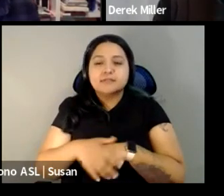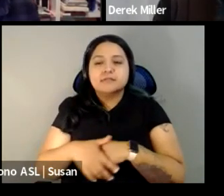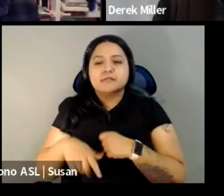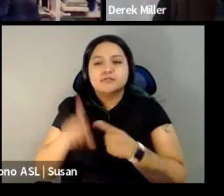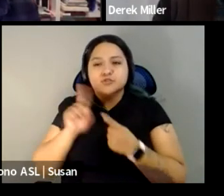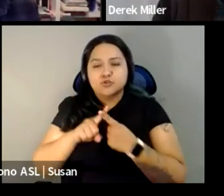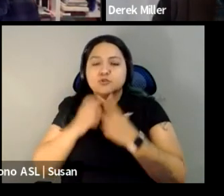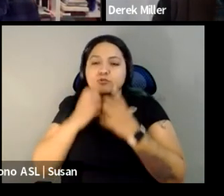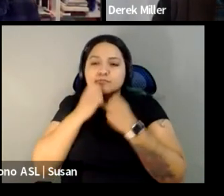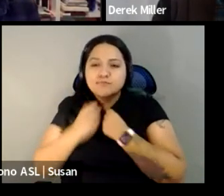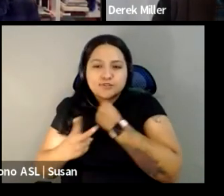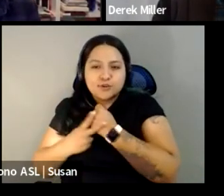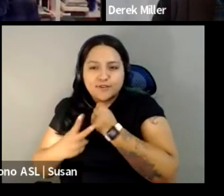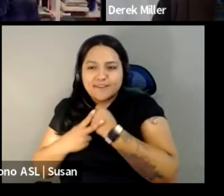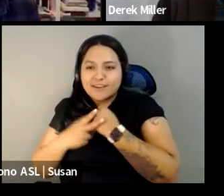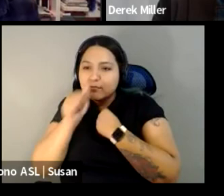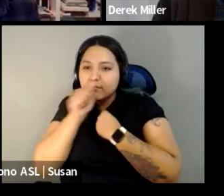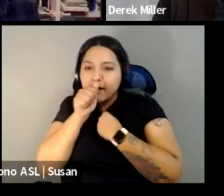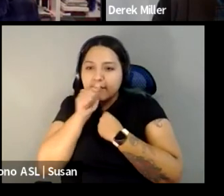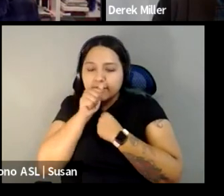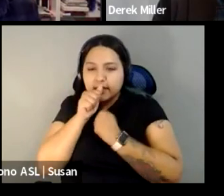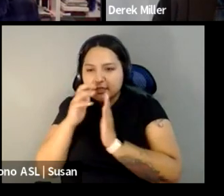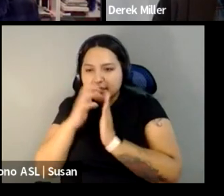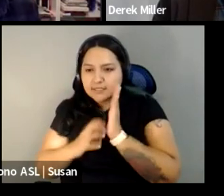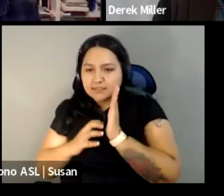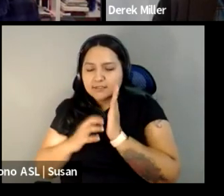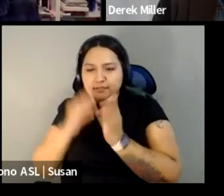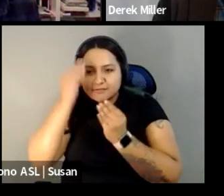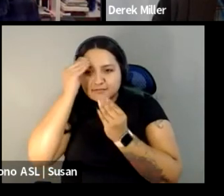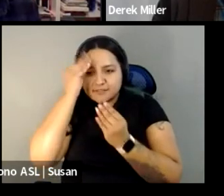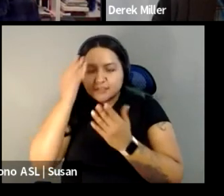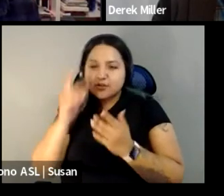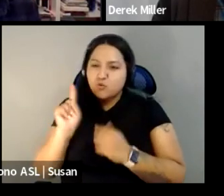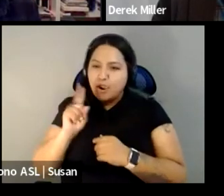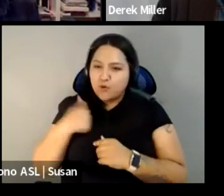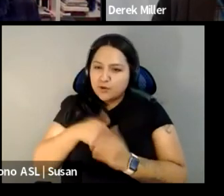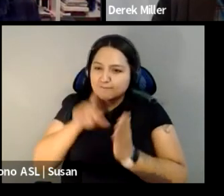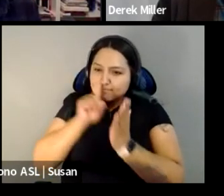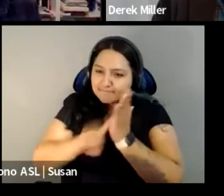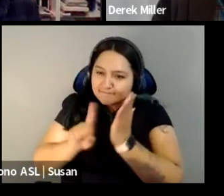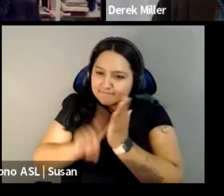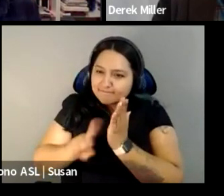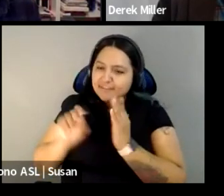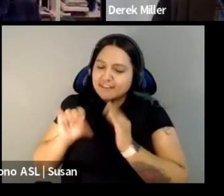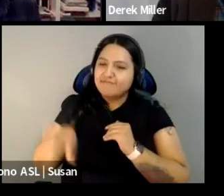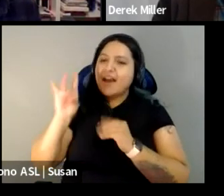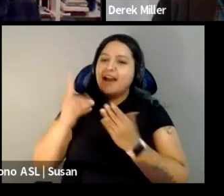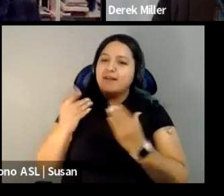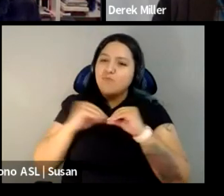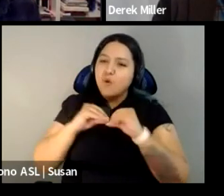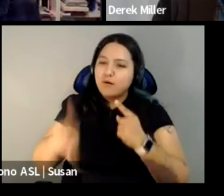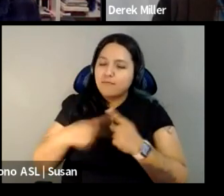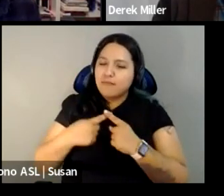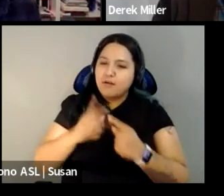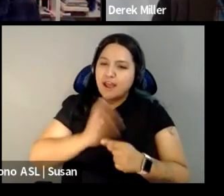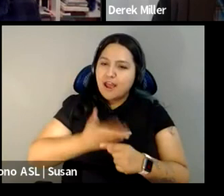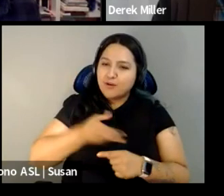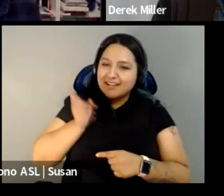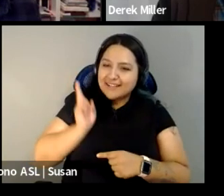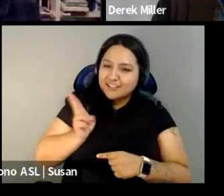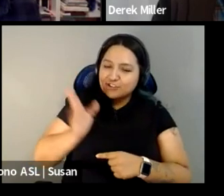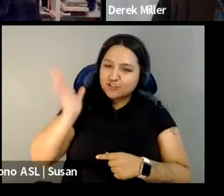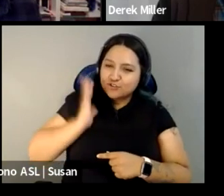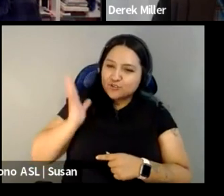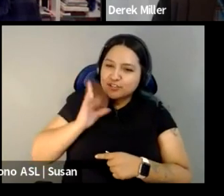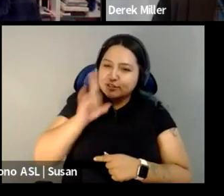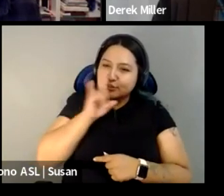private collections, which we will learn so much more about our histories, our theater histories, our legal histories, our labor histories. So that's the